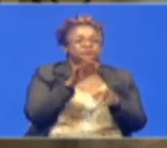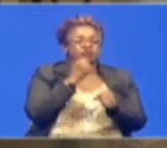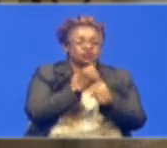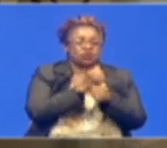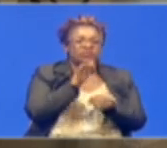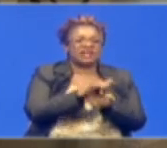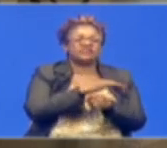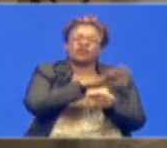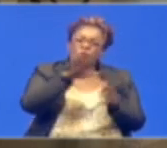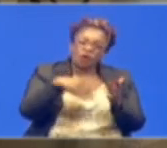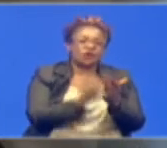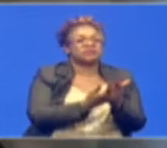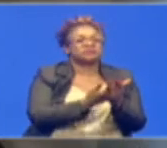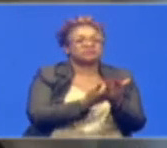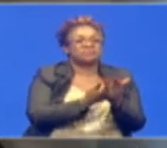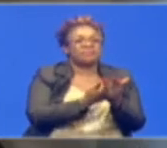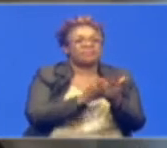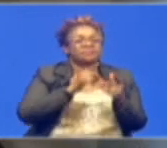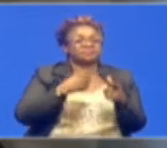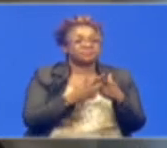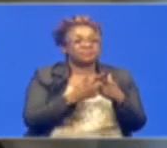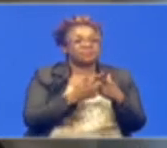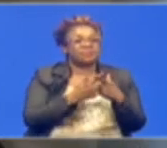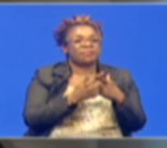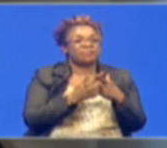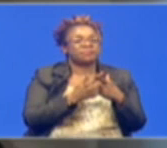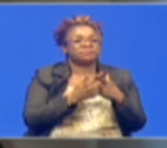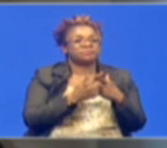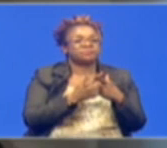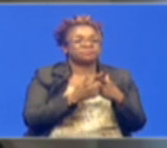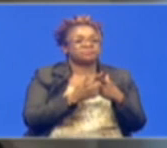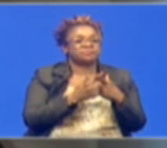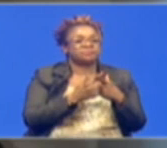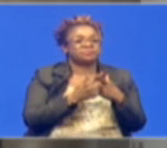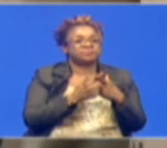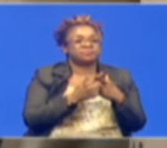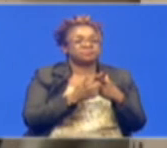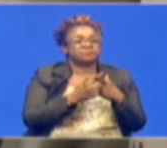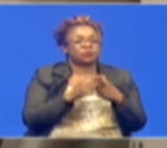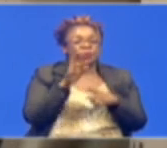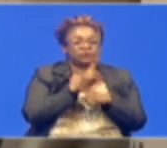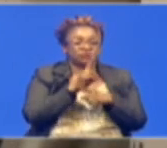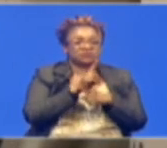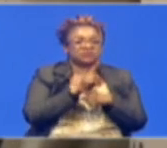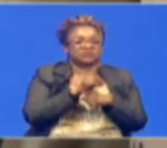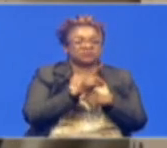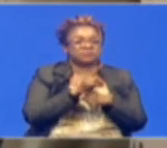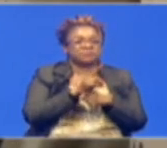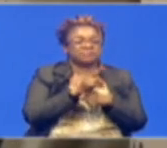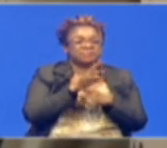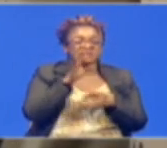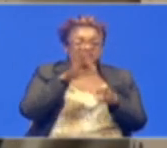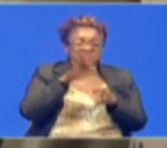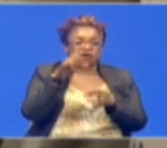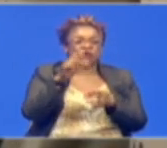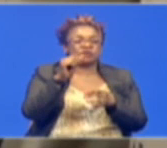the grades. And we use tea glossaries. And the